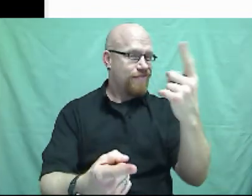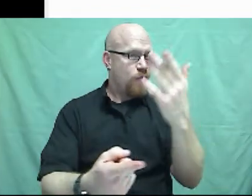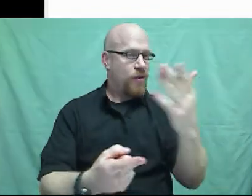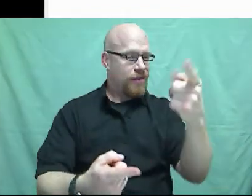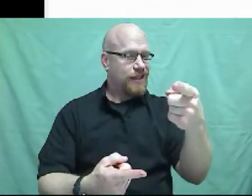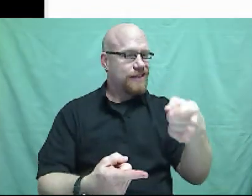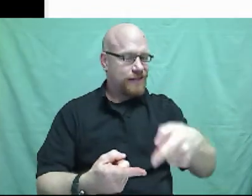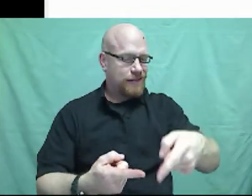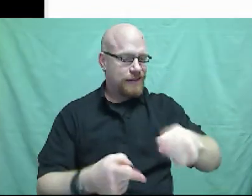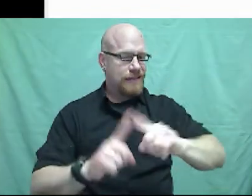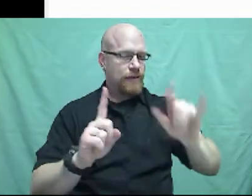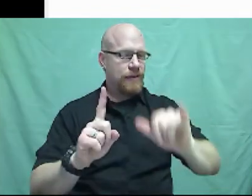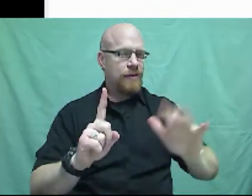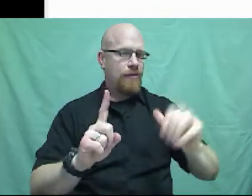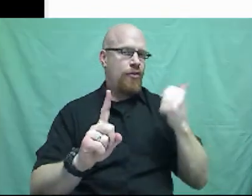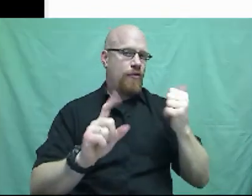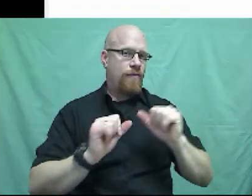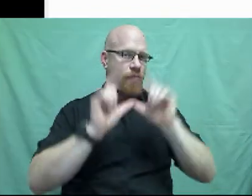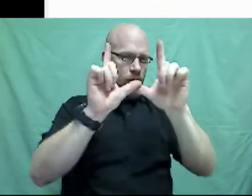thinner, skinnier.